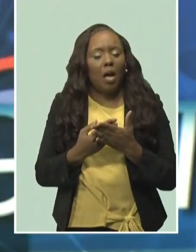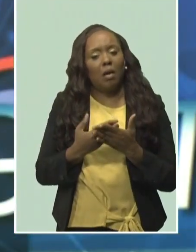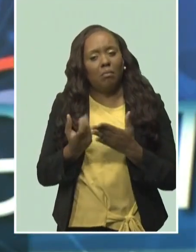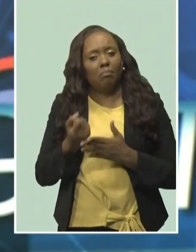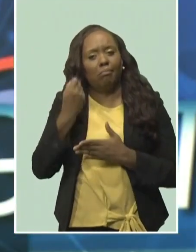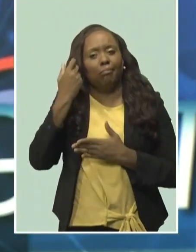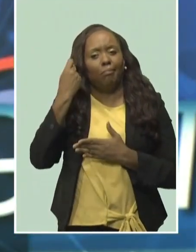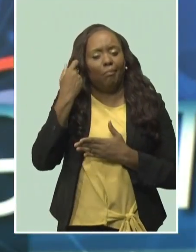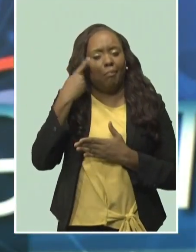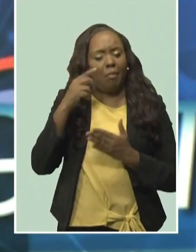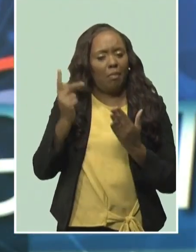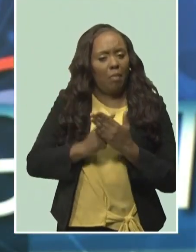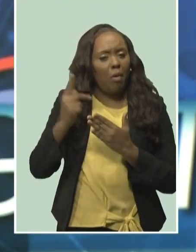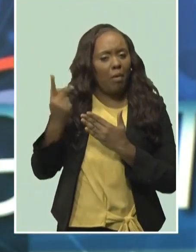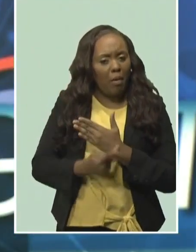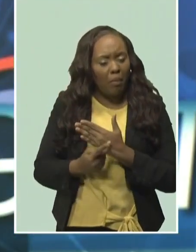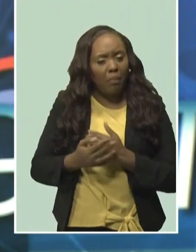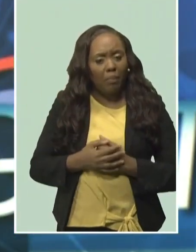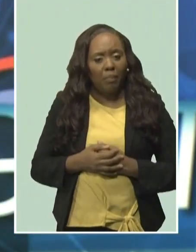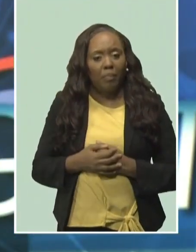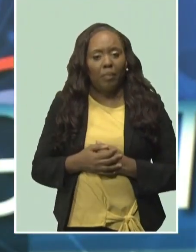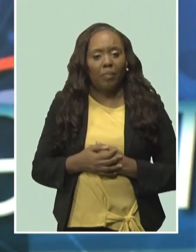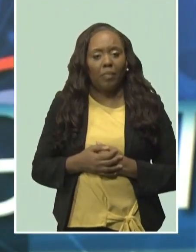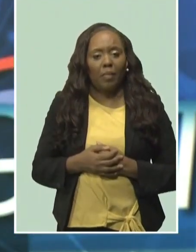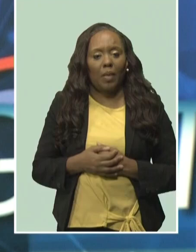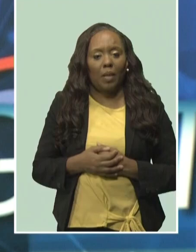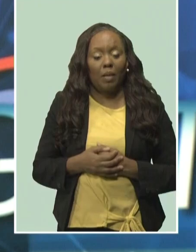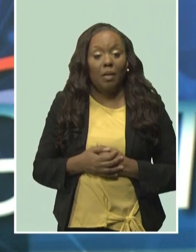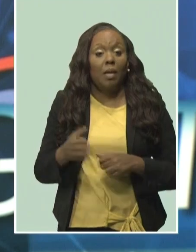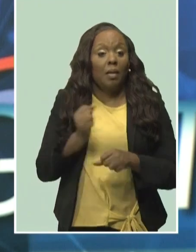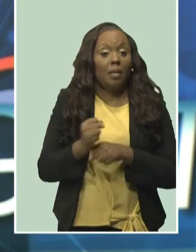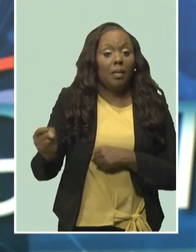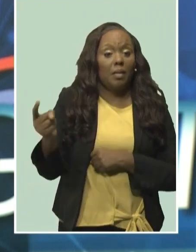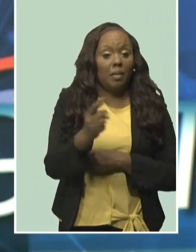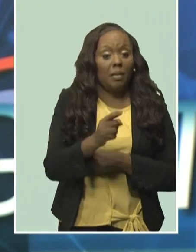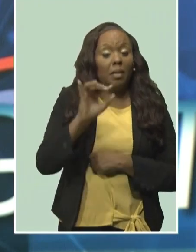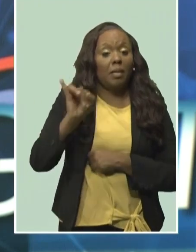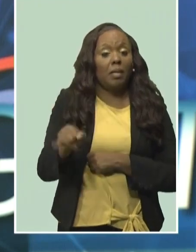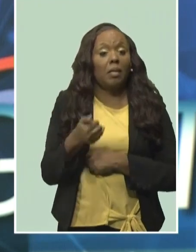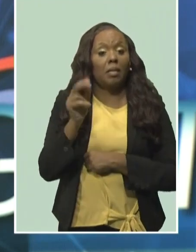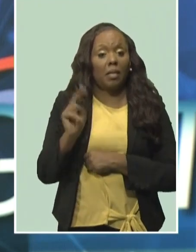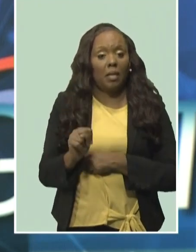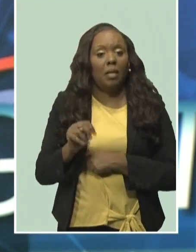Barbados remains confident a series of meetings in January next year will help clear the